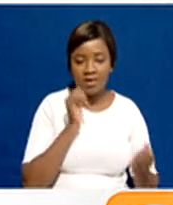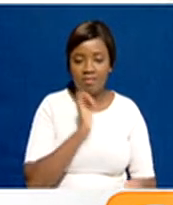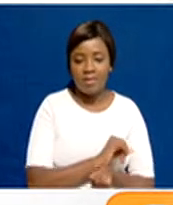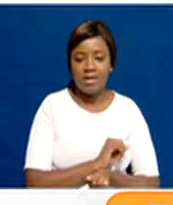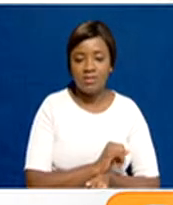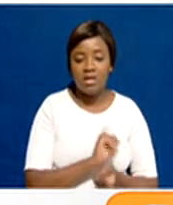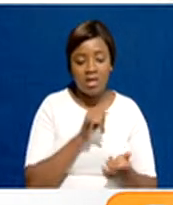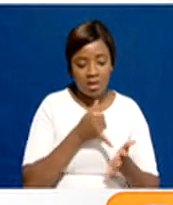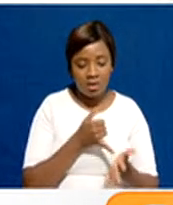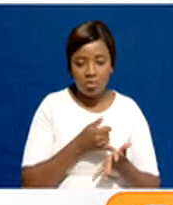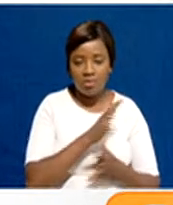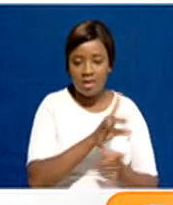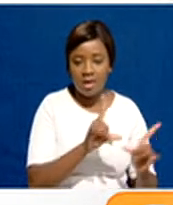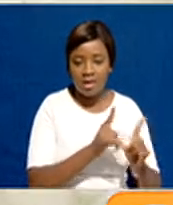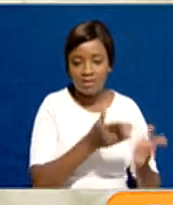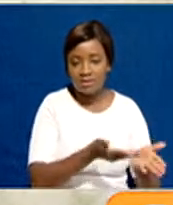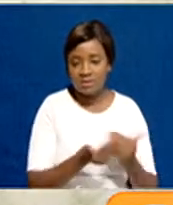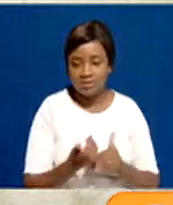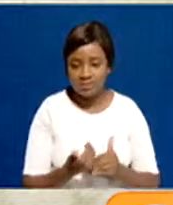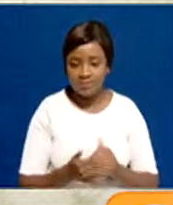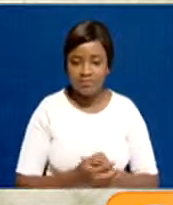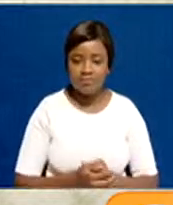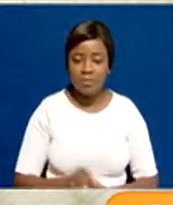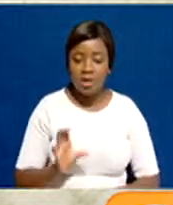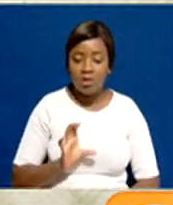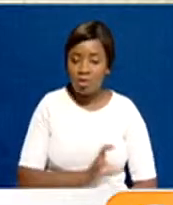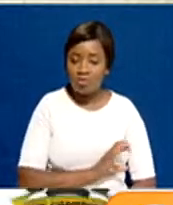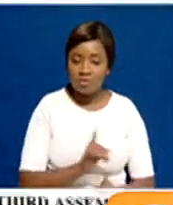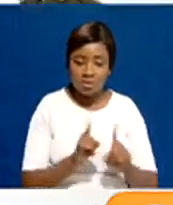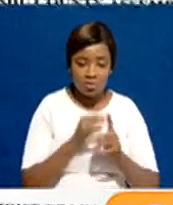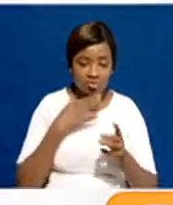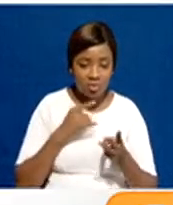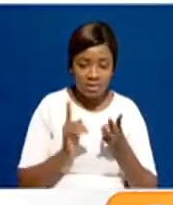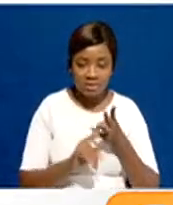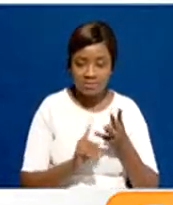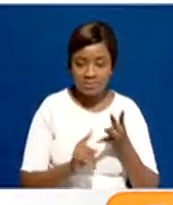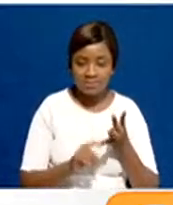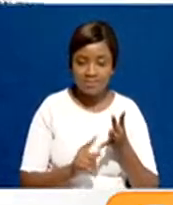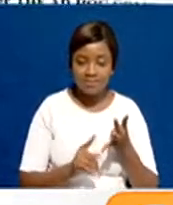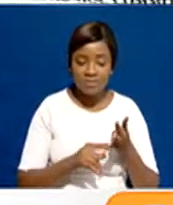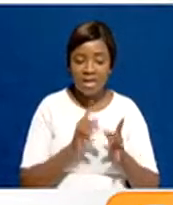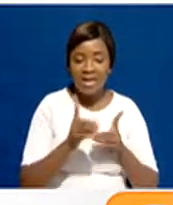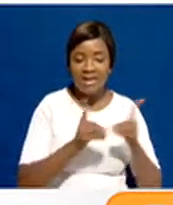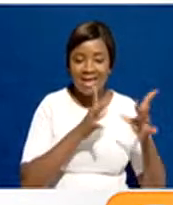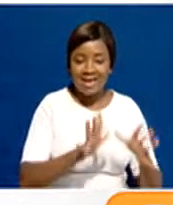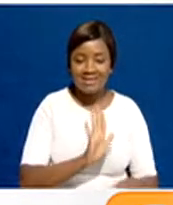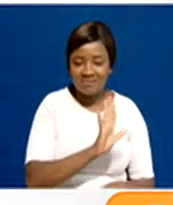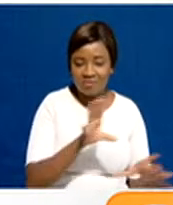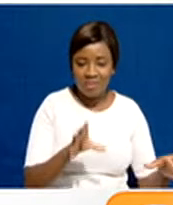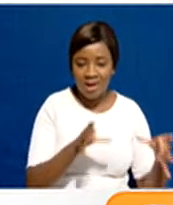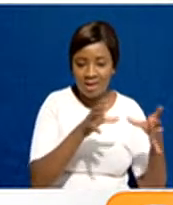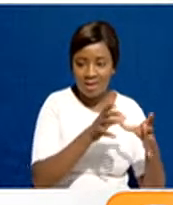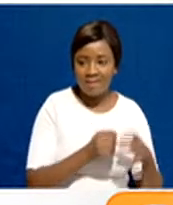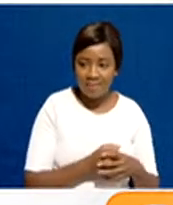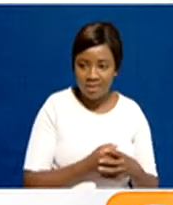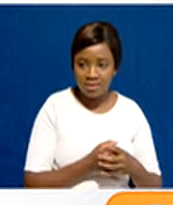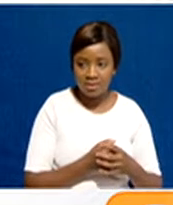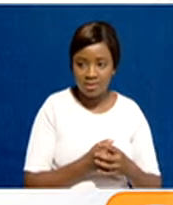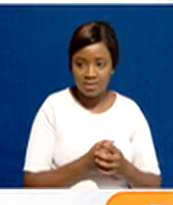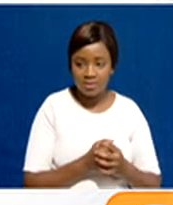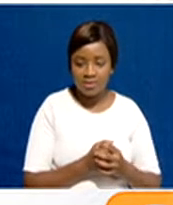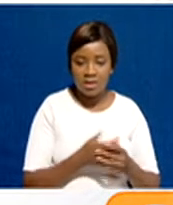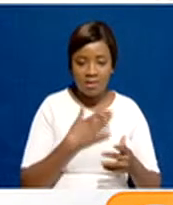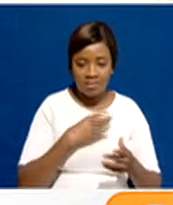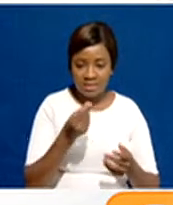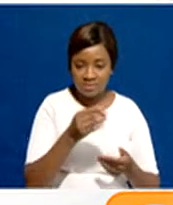including revoking its license. The committee also wants the director of First Choice Recruitment and Consultancy Agency to